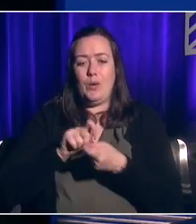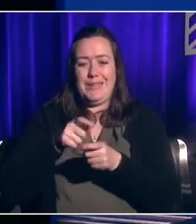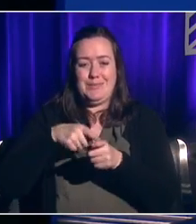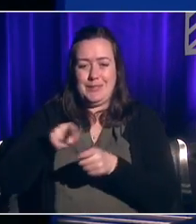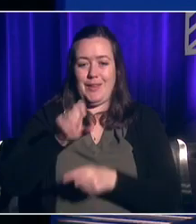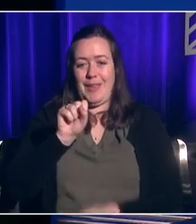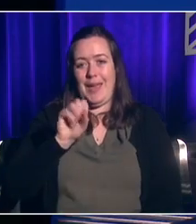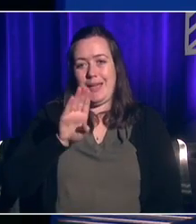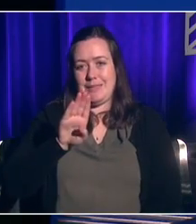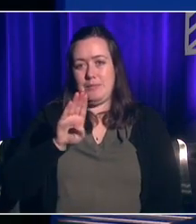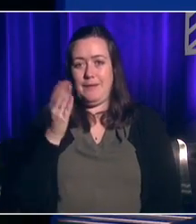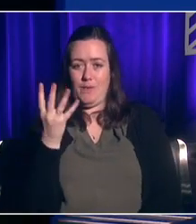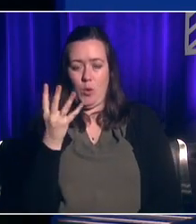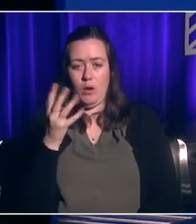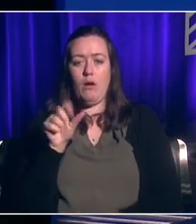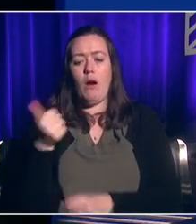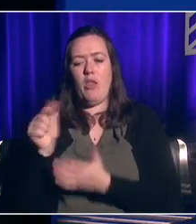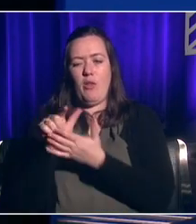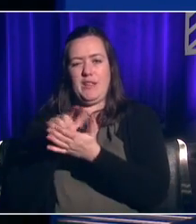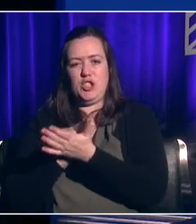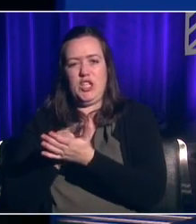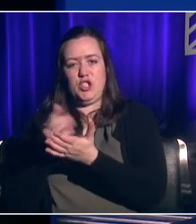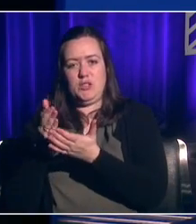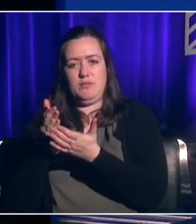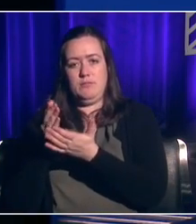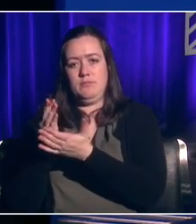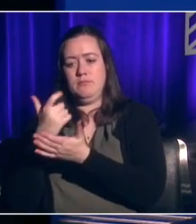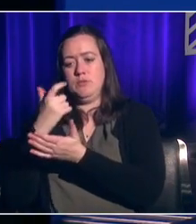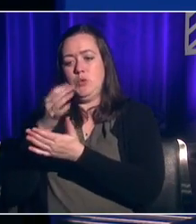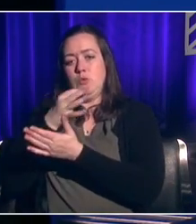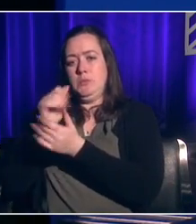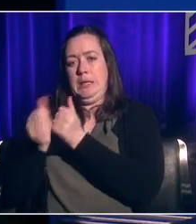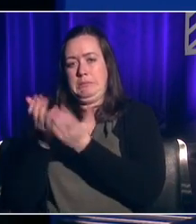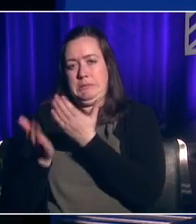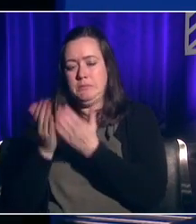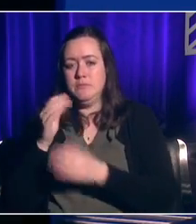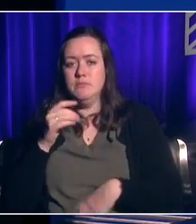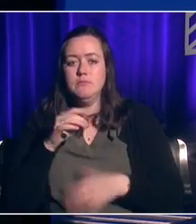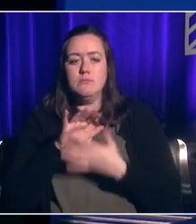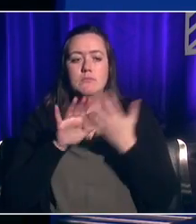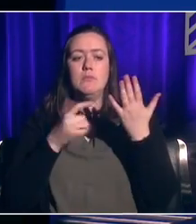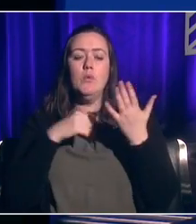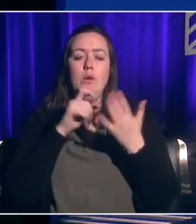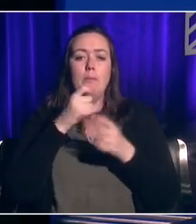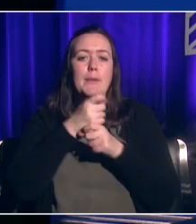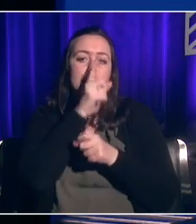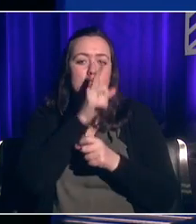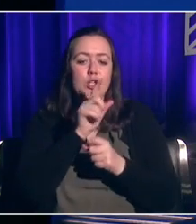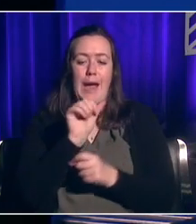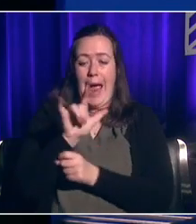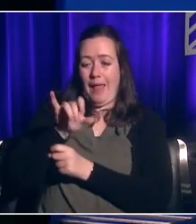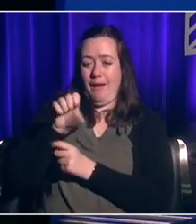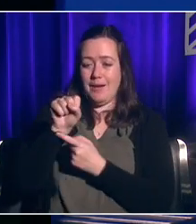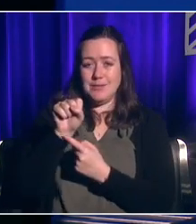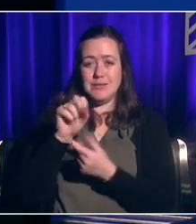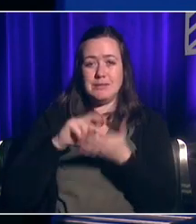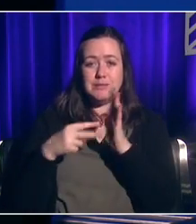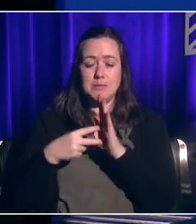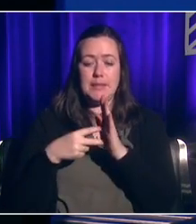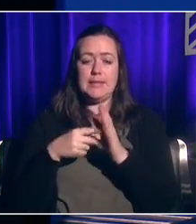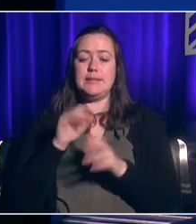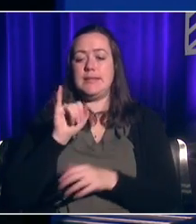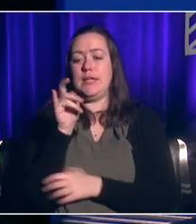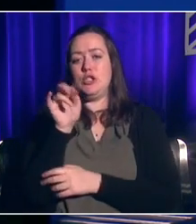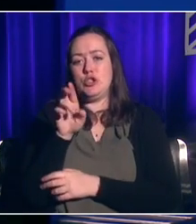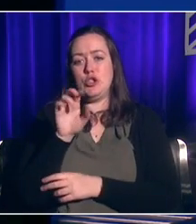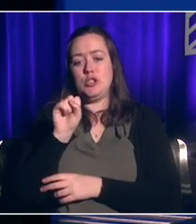and a couple of other pieces of legislation. We need to ensure that when we are talking about allies, that we are, again, intersectional,